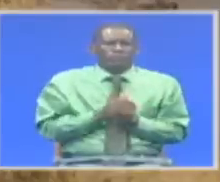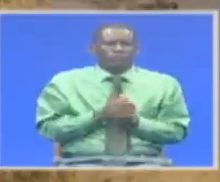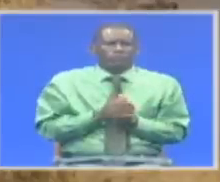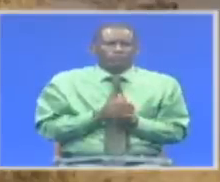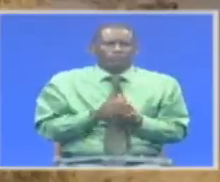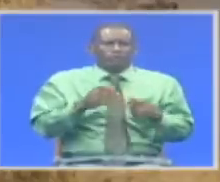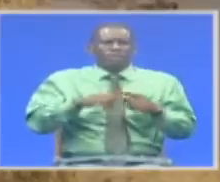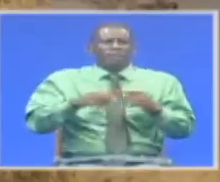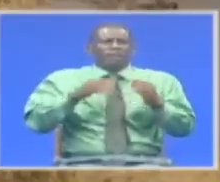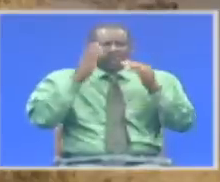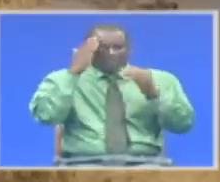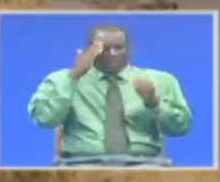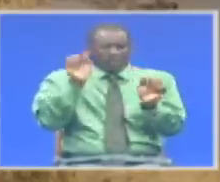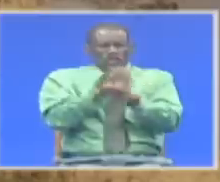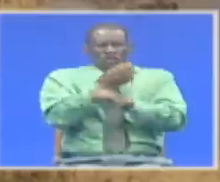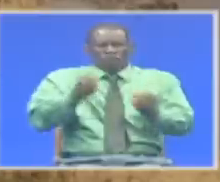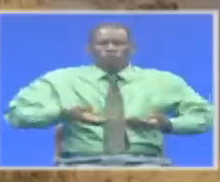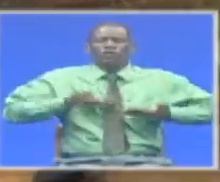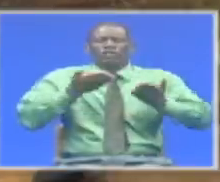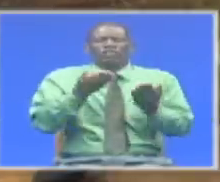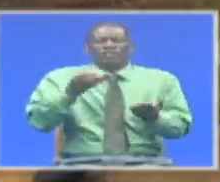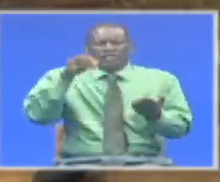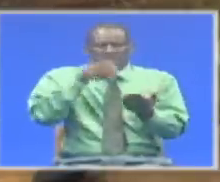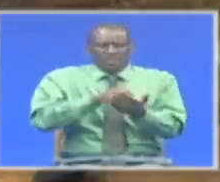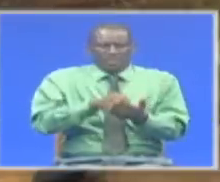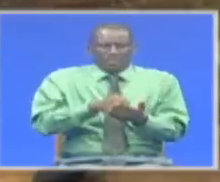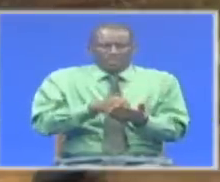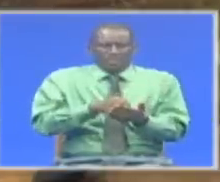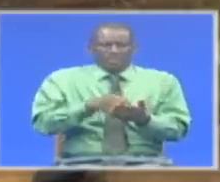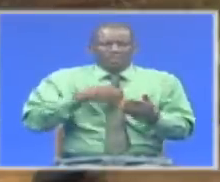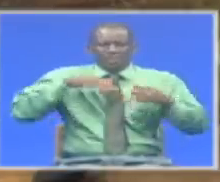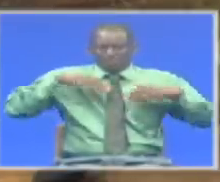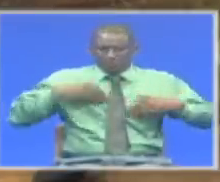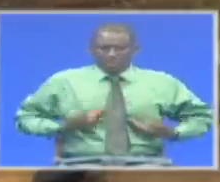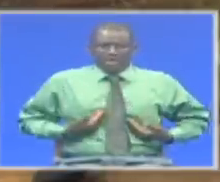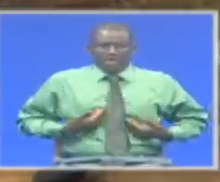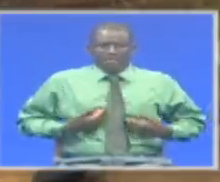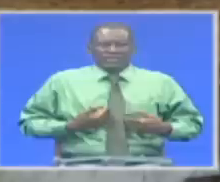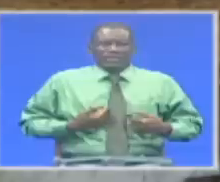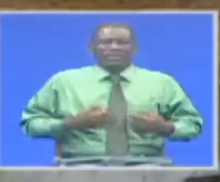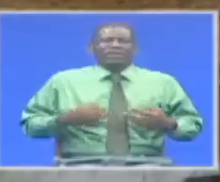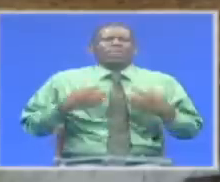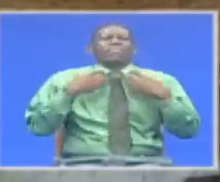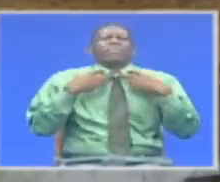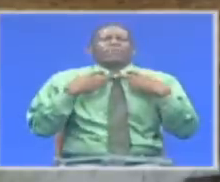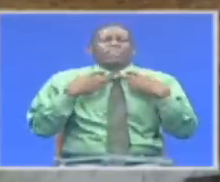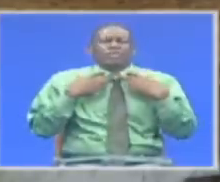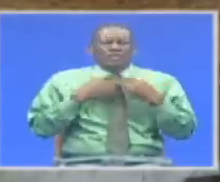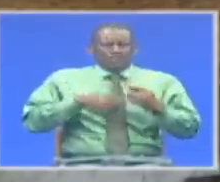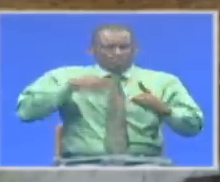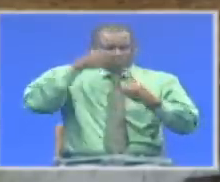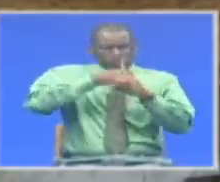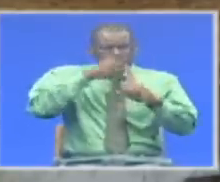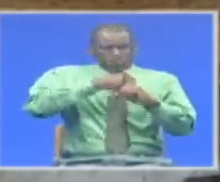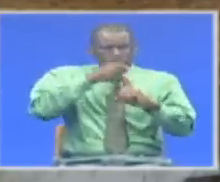But I don't think I can give any more. I am tired, tapped. The battle to strap